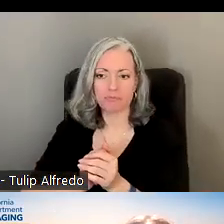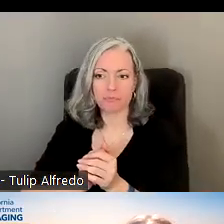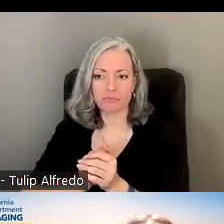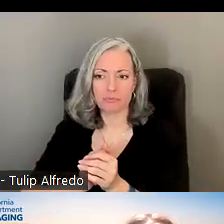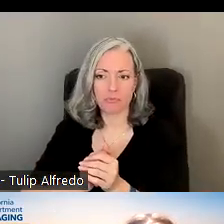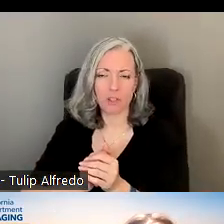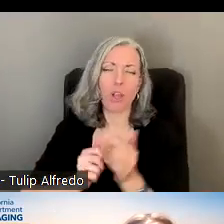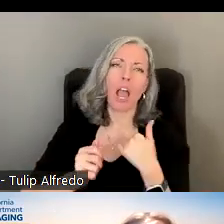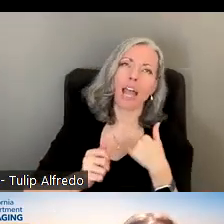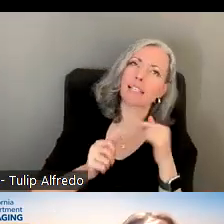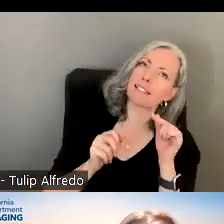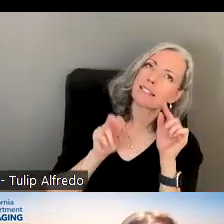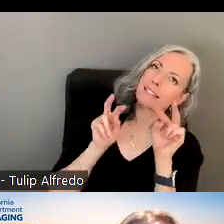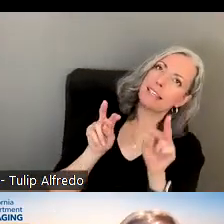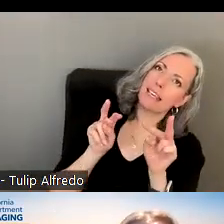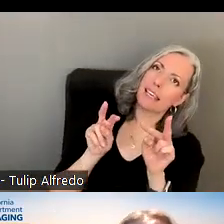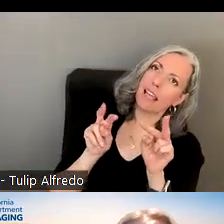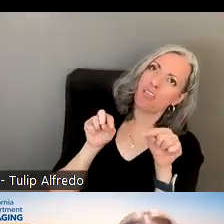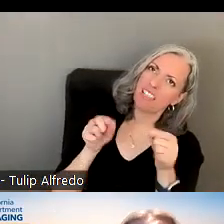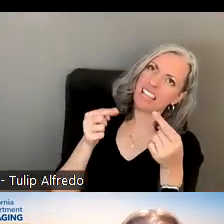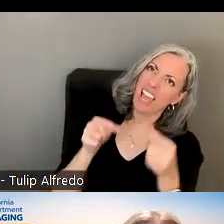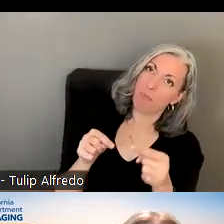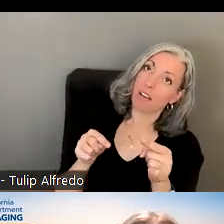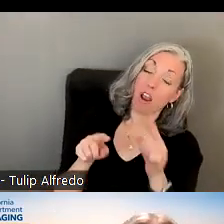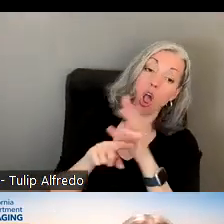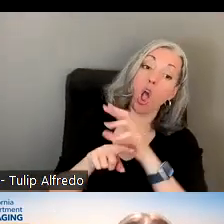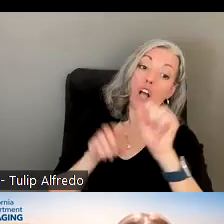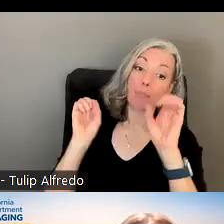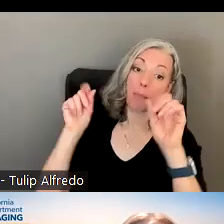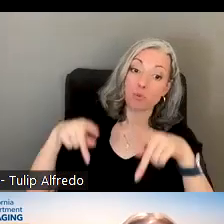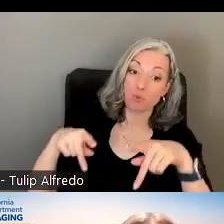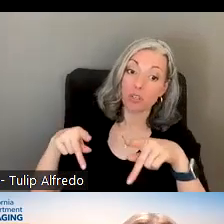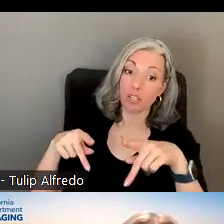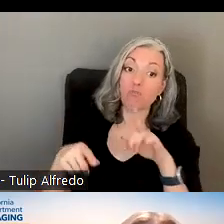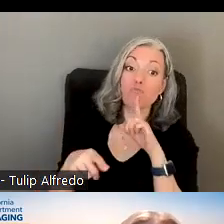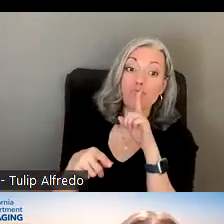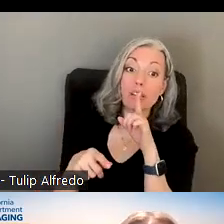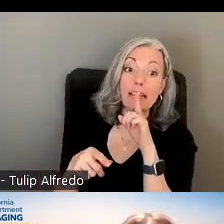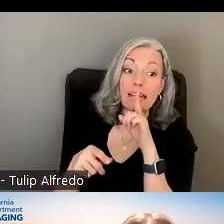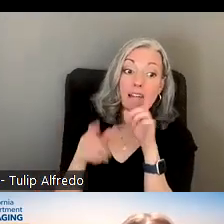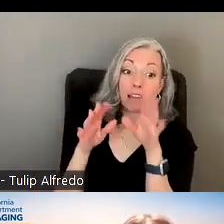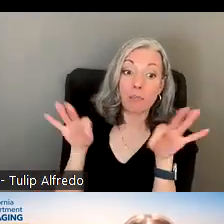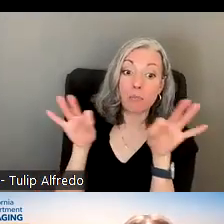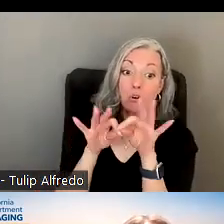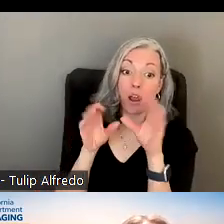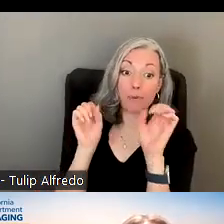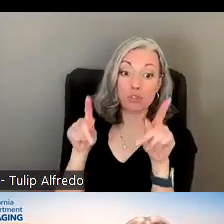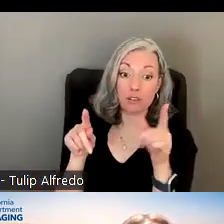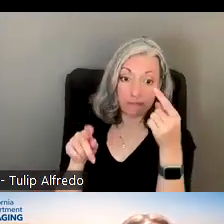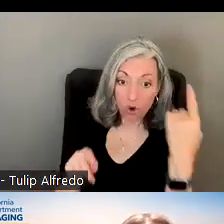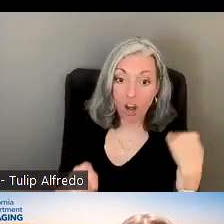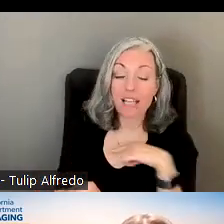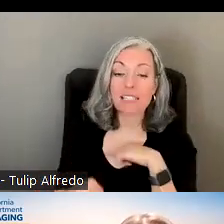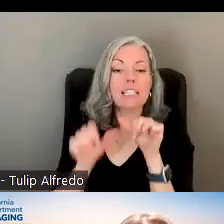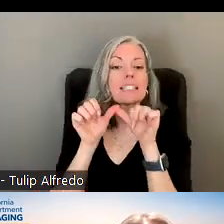What I see of this event, it's an incredible opportunity, and it's a key opportunity for us to